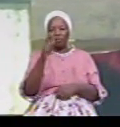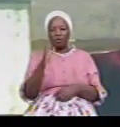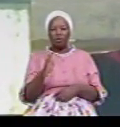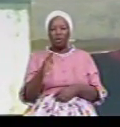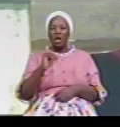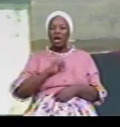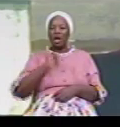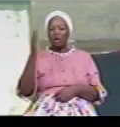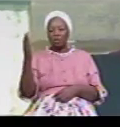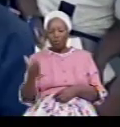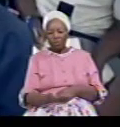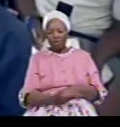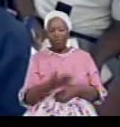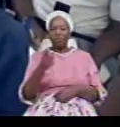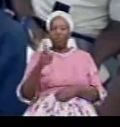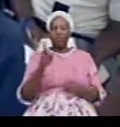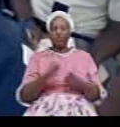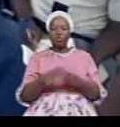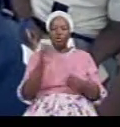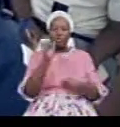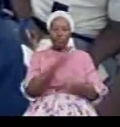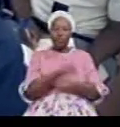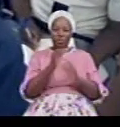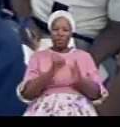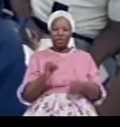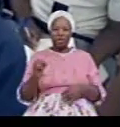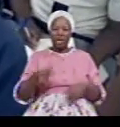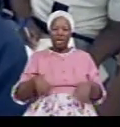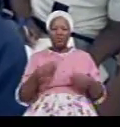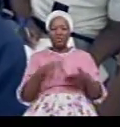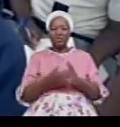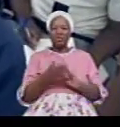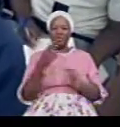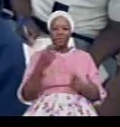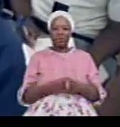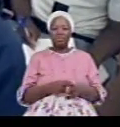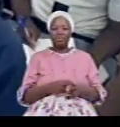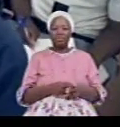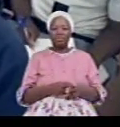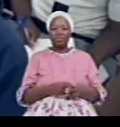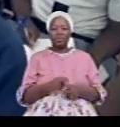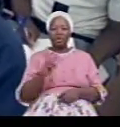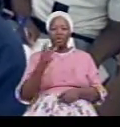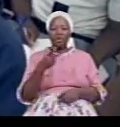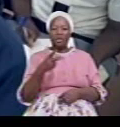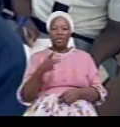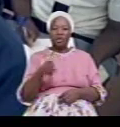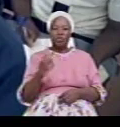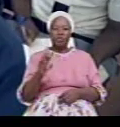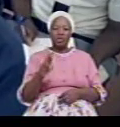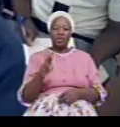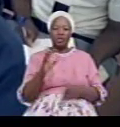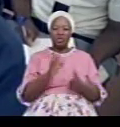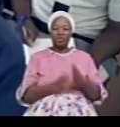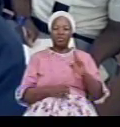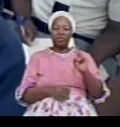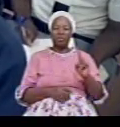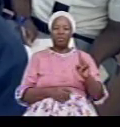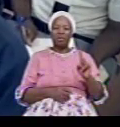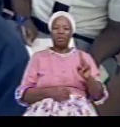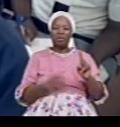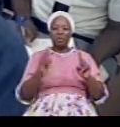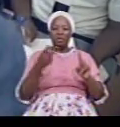welcome you to the overcoming life. First, 2 Peter chapter 1, reading from verse